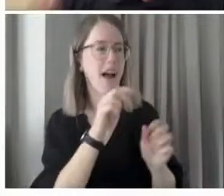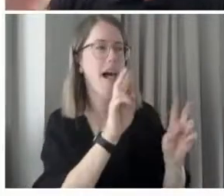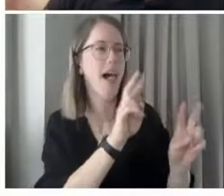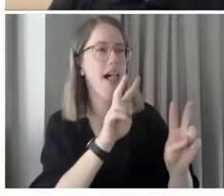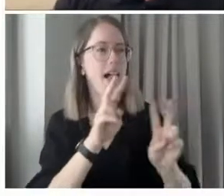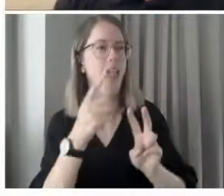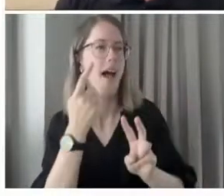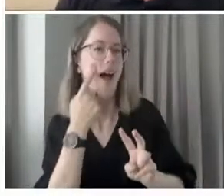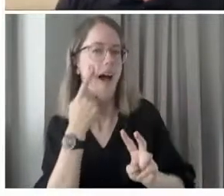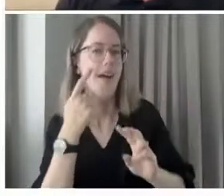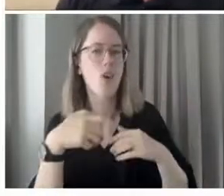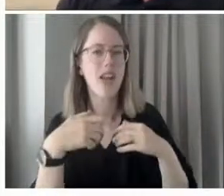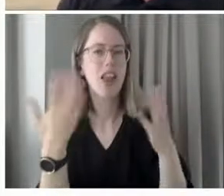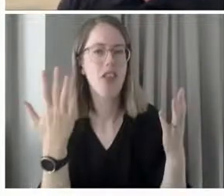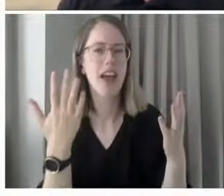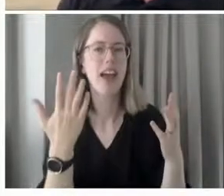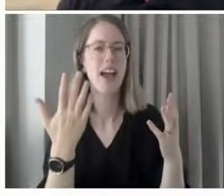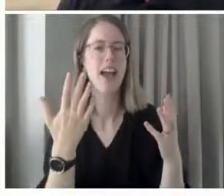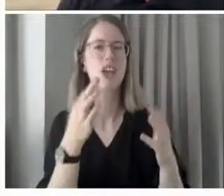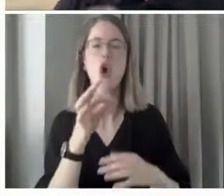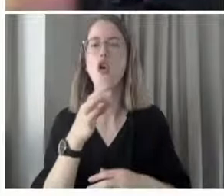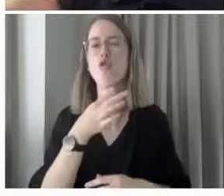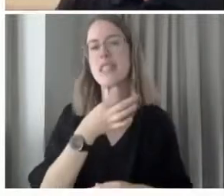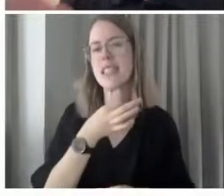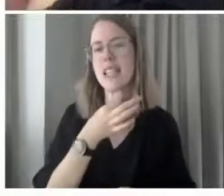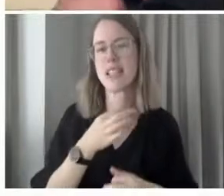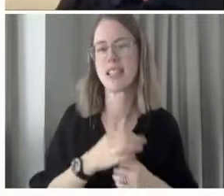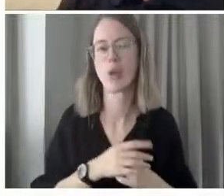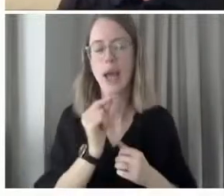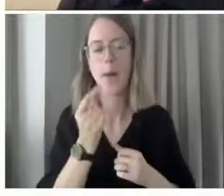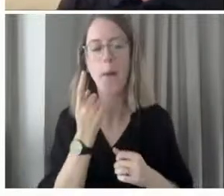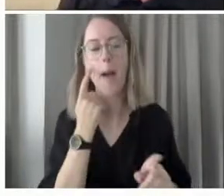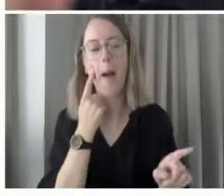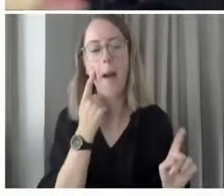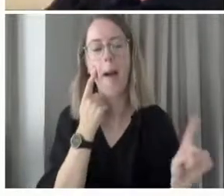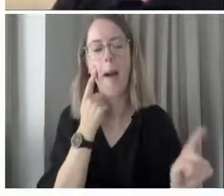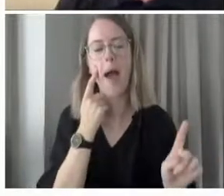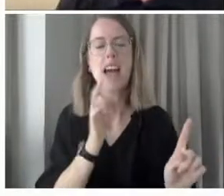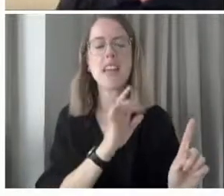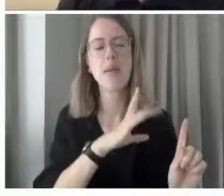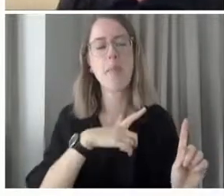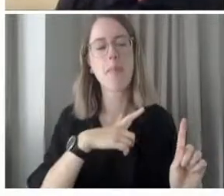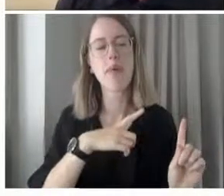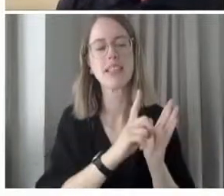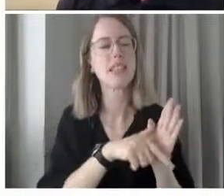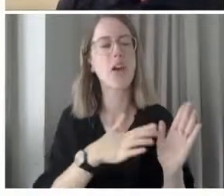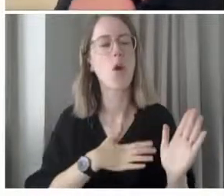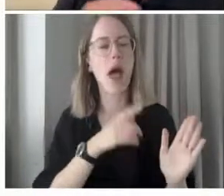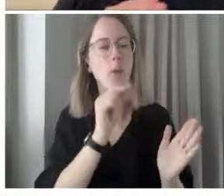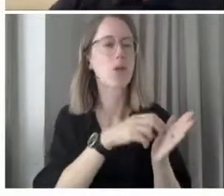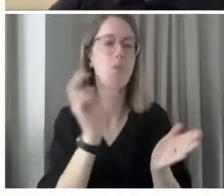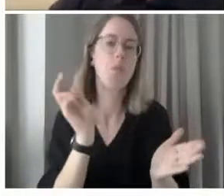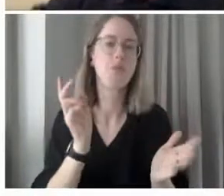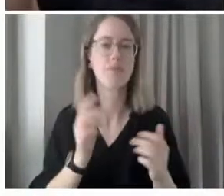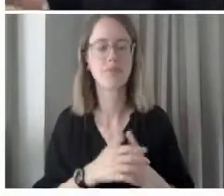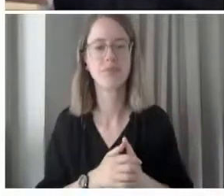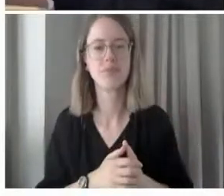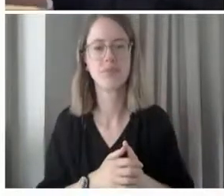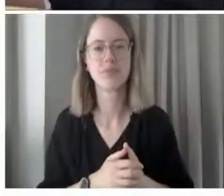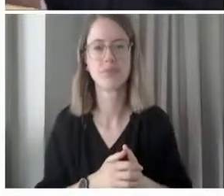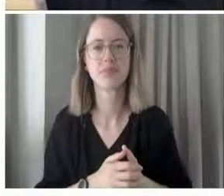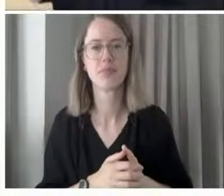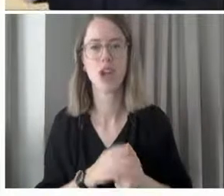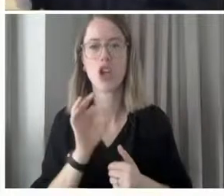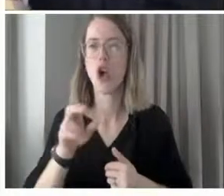anything without risking too much. You could dabble in. If after 10 minutes you didn't like it, you could turn it off, couldn't you? So, but then you hadn't traveled